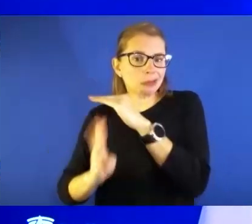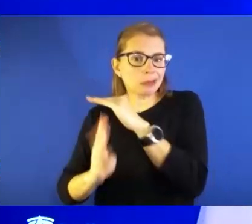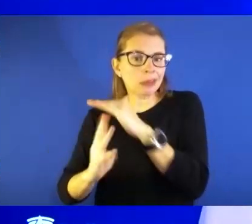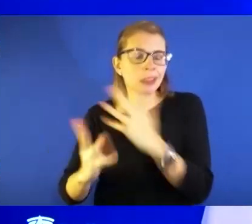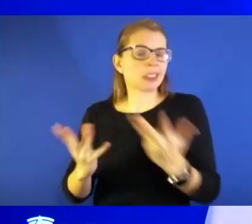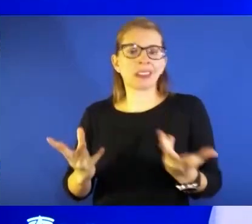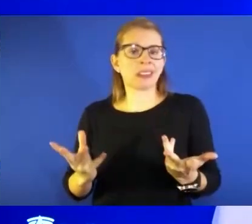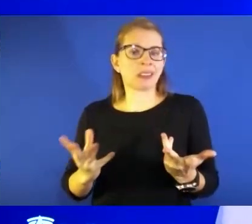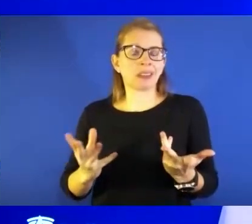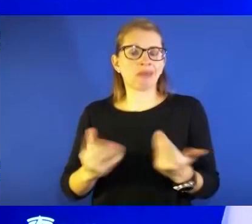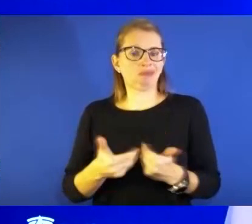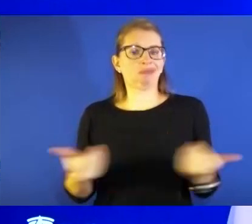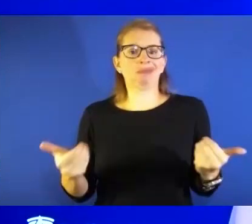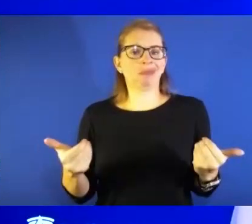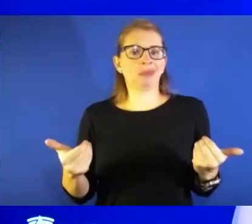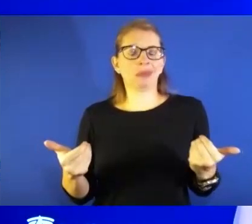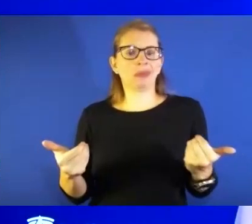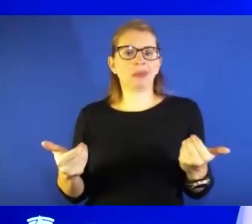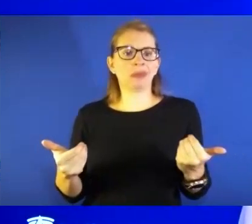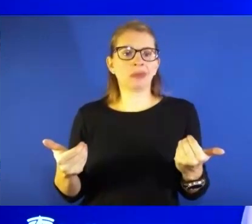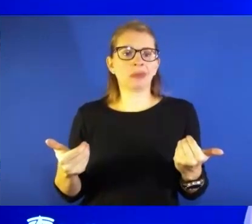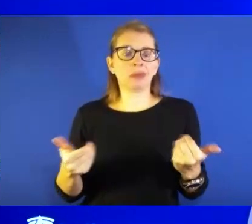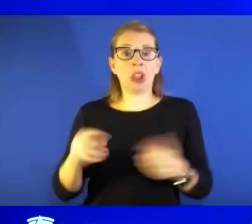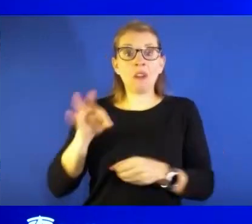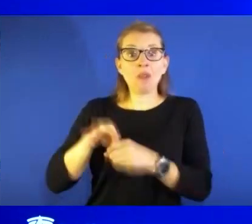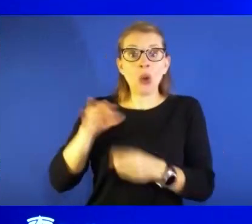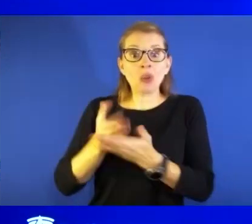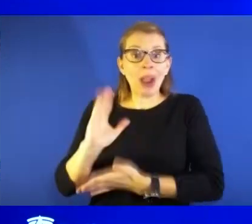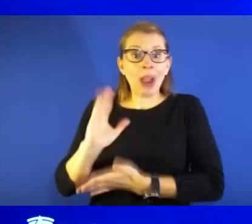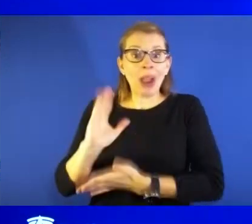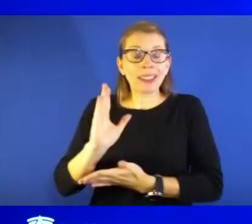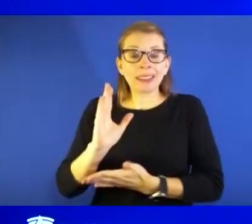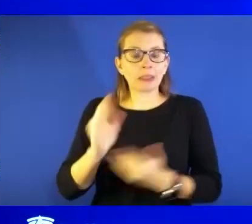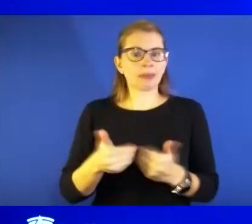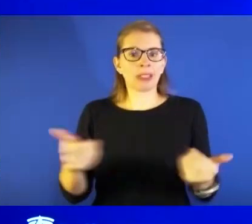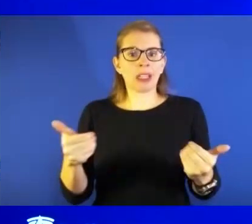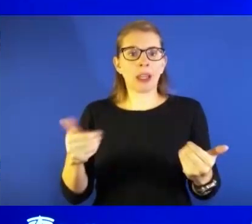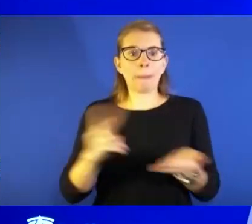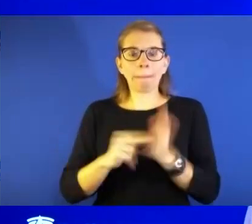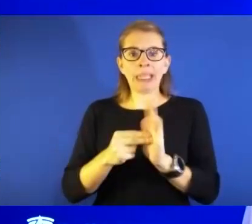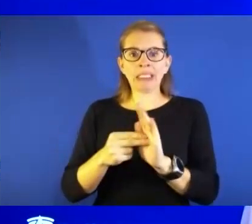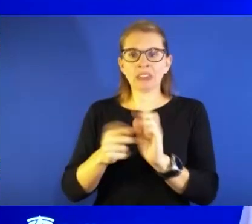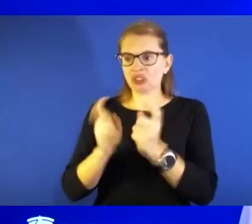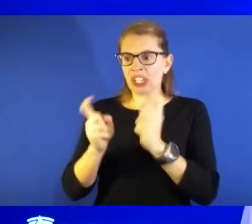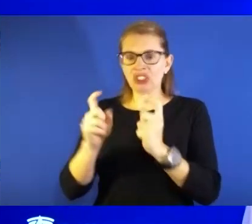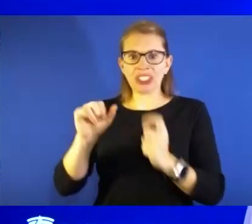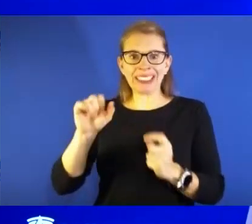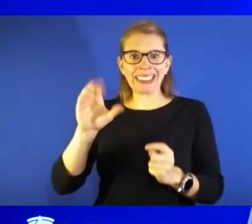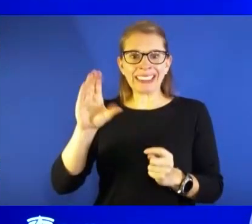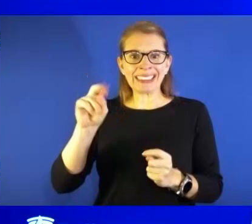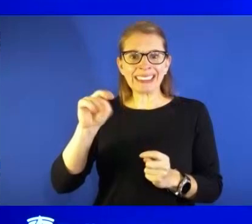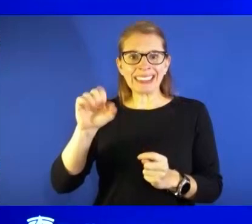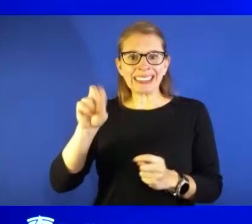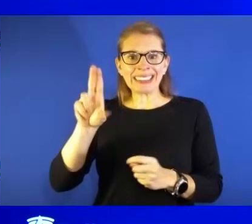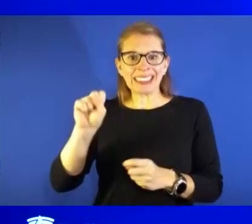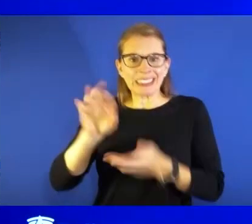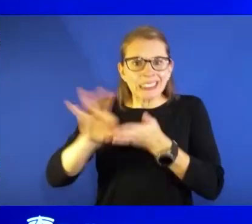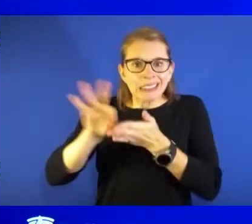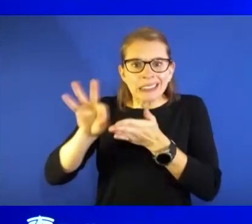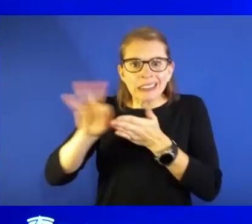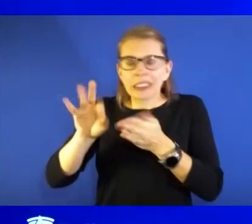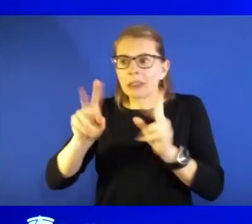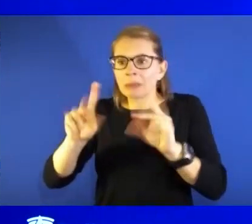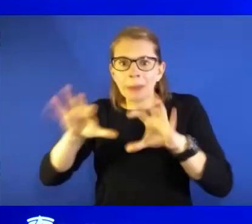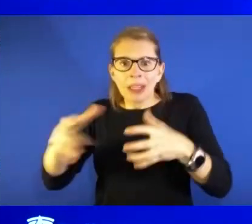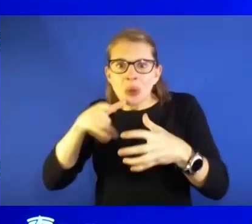nature. Voting rights. This is not redistricting or census. This is pure medical and science. So we know what things